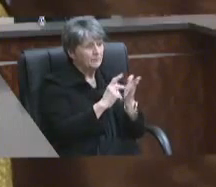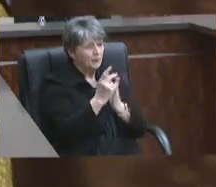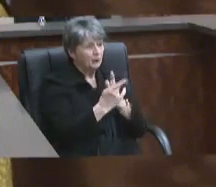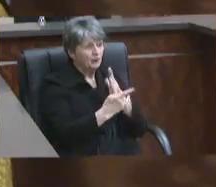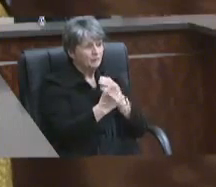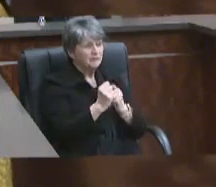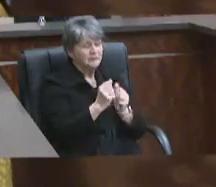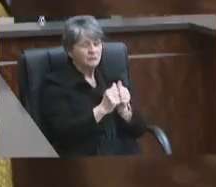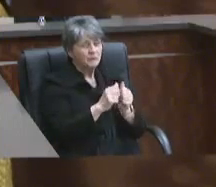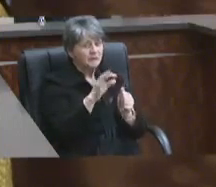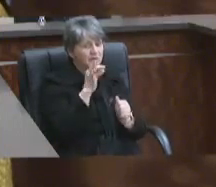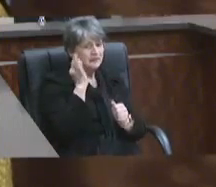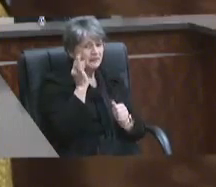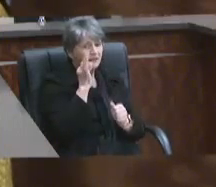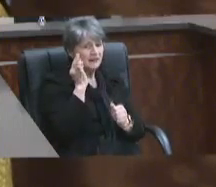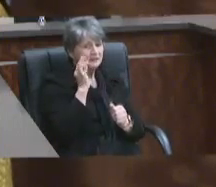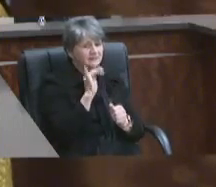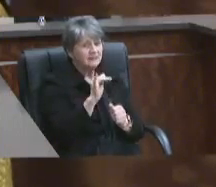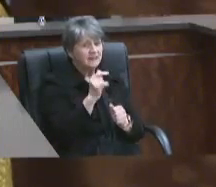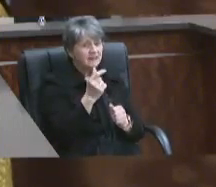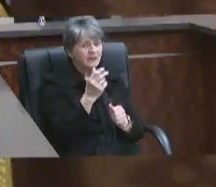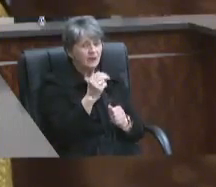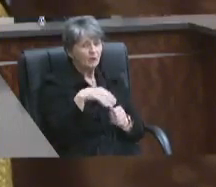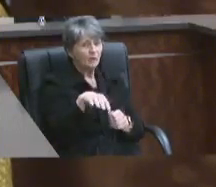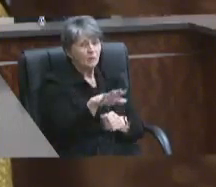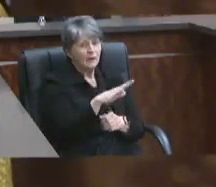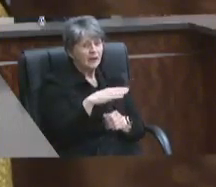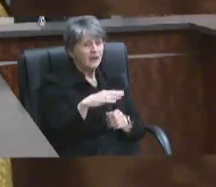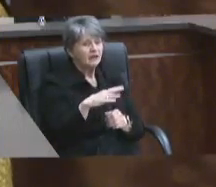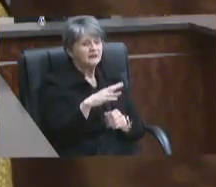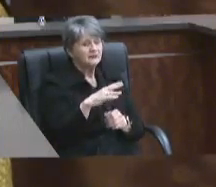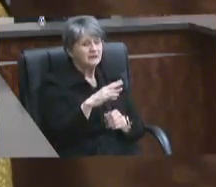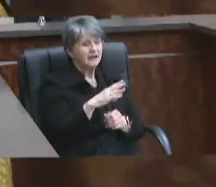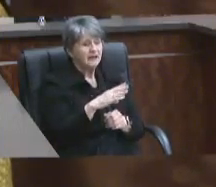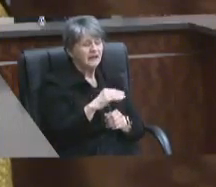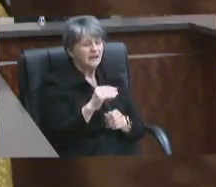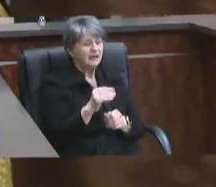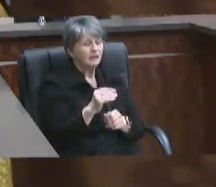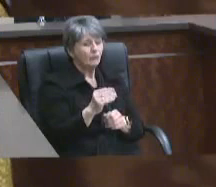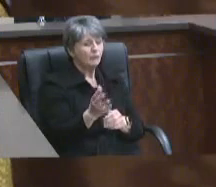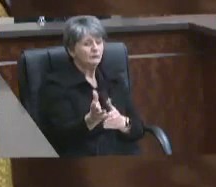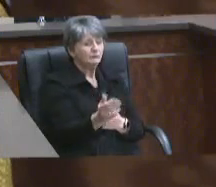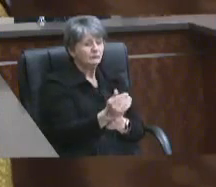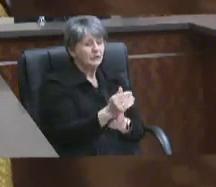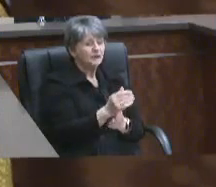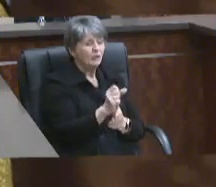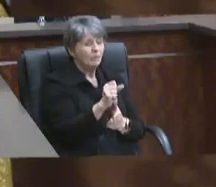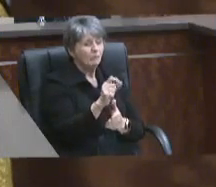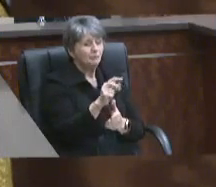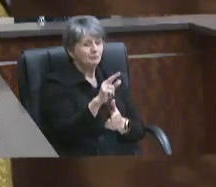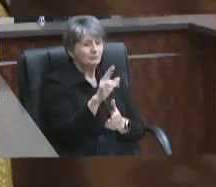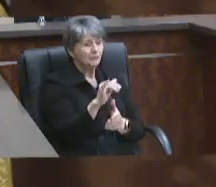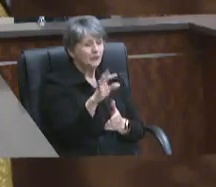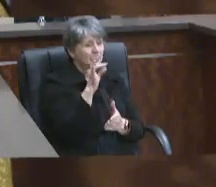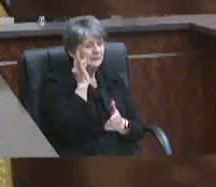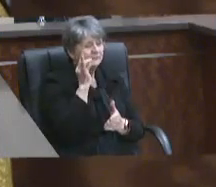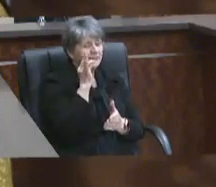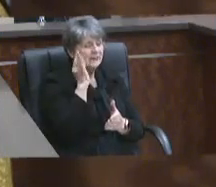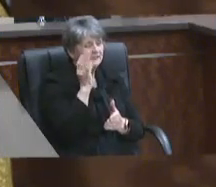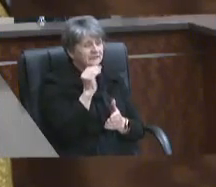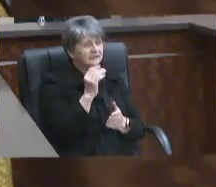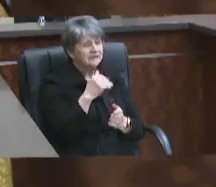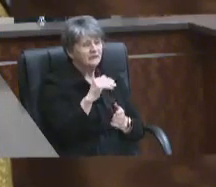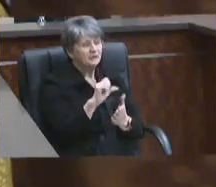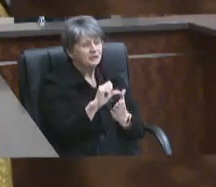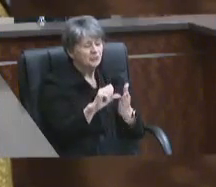cats, they go around and they get stray cats. They take them in, they get them neutered, spayed, or